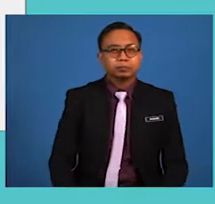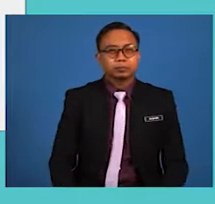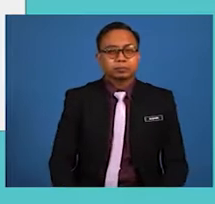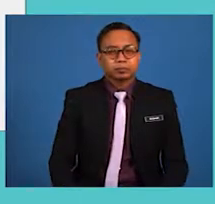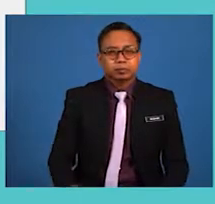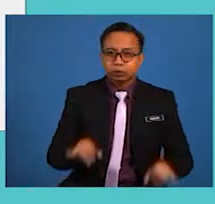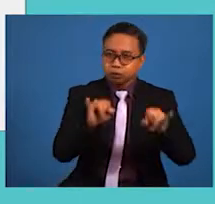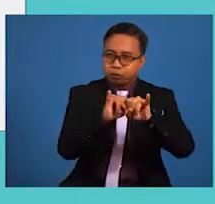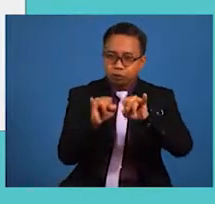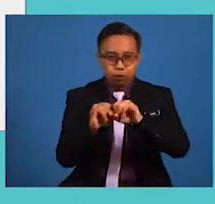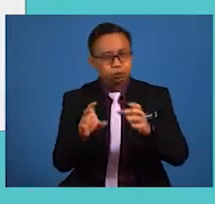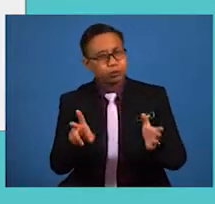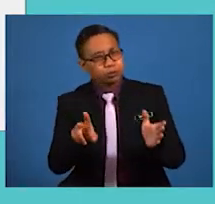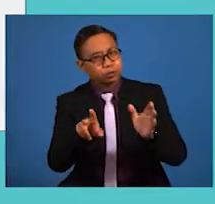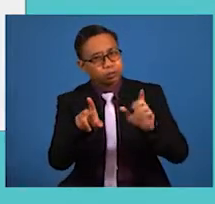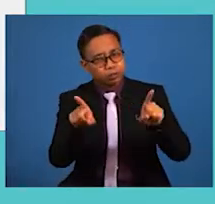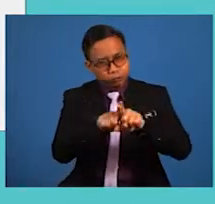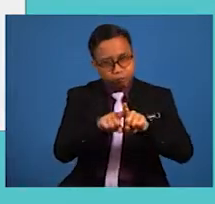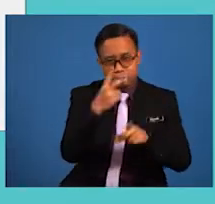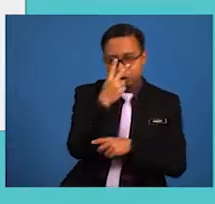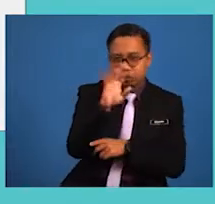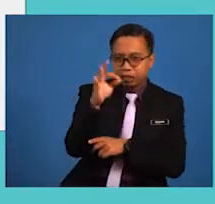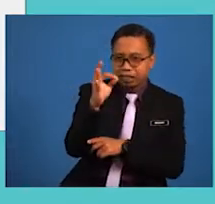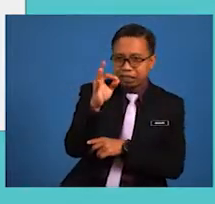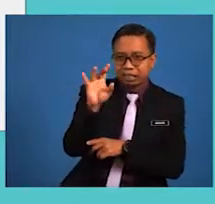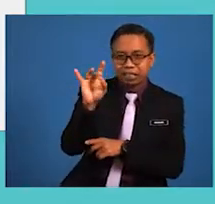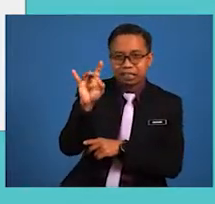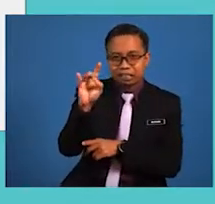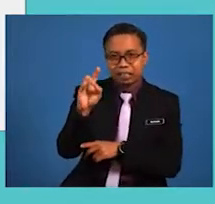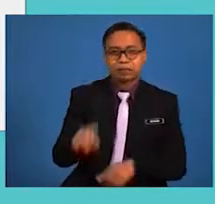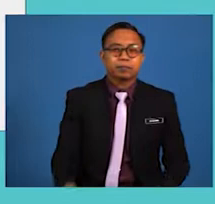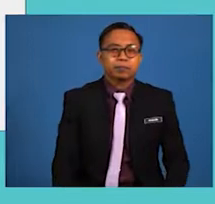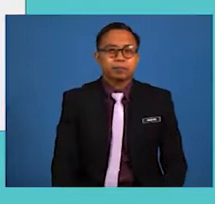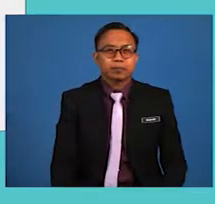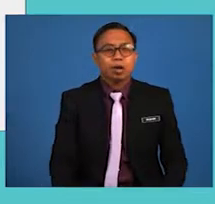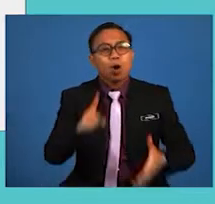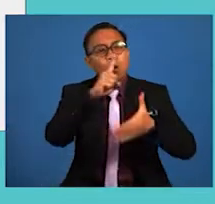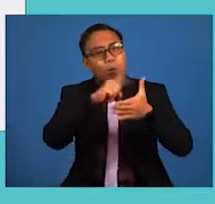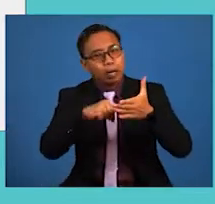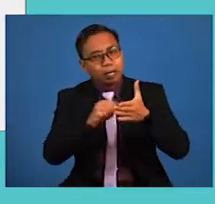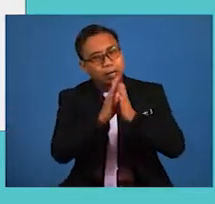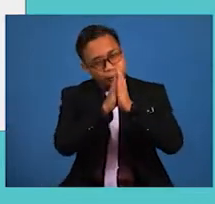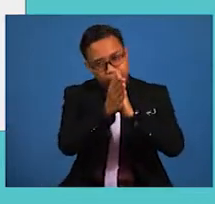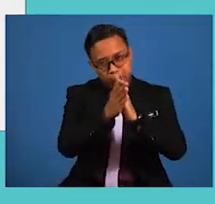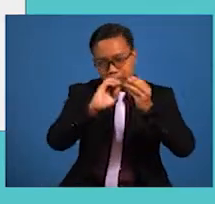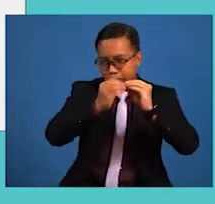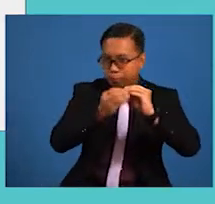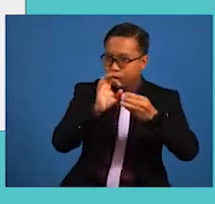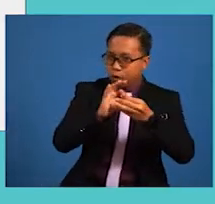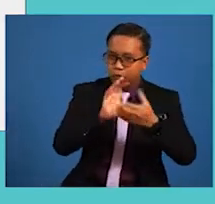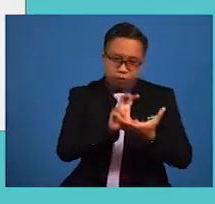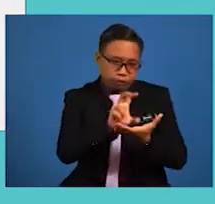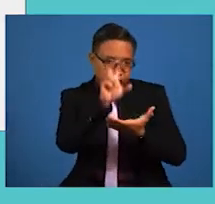the same information, let's look at 1980. What happened to the number of investors